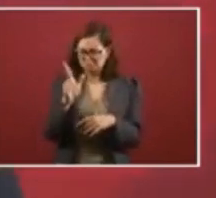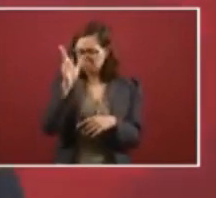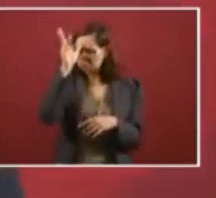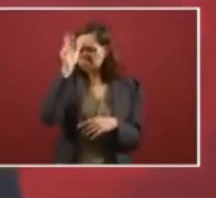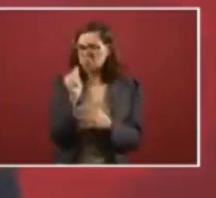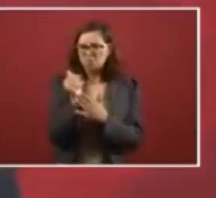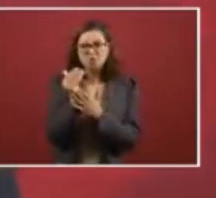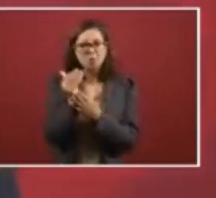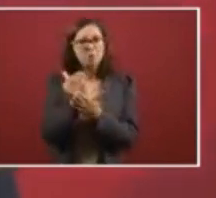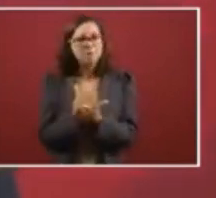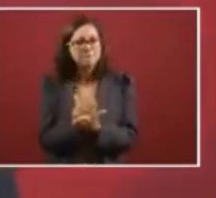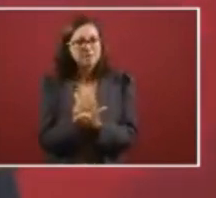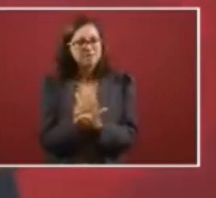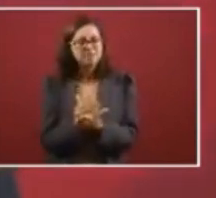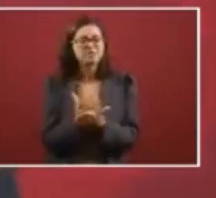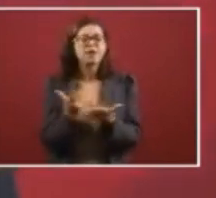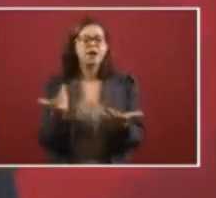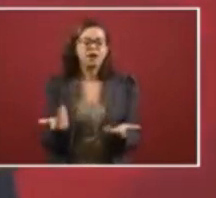they were